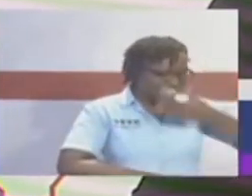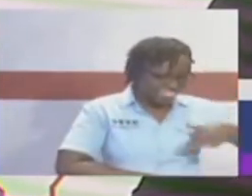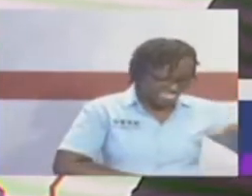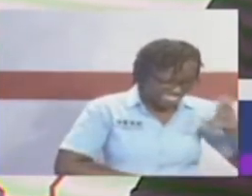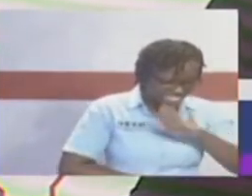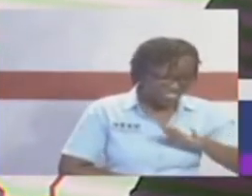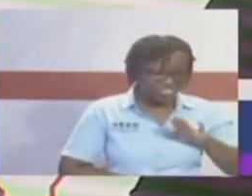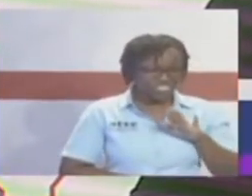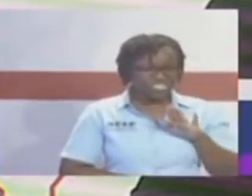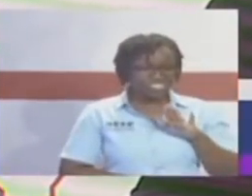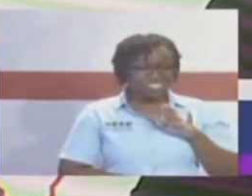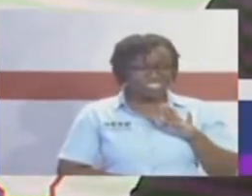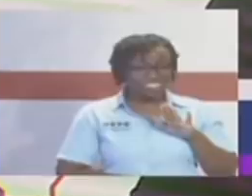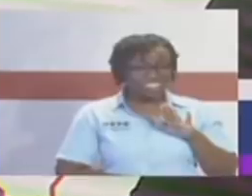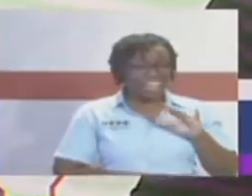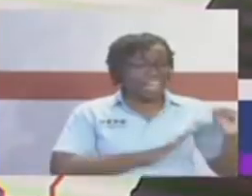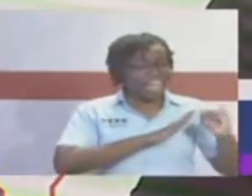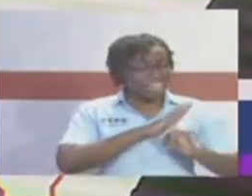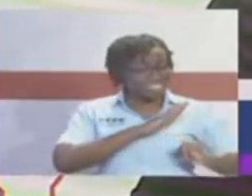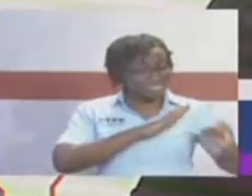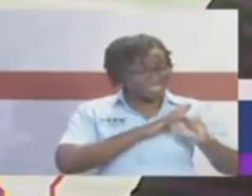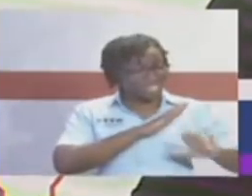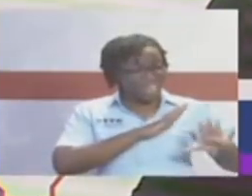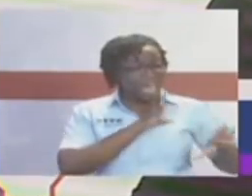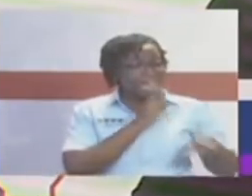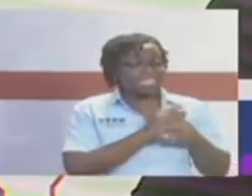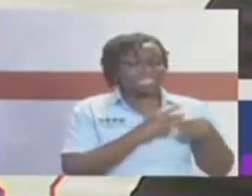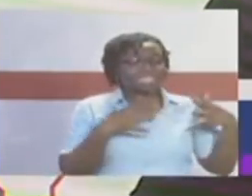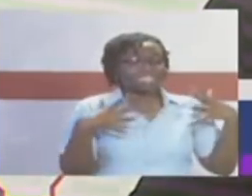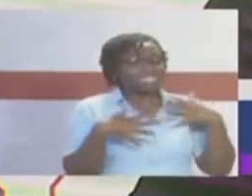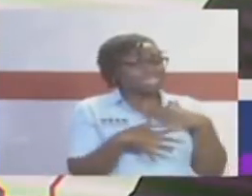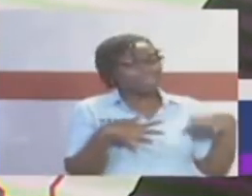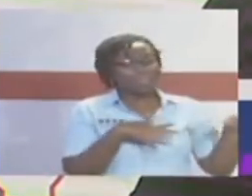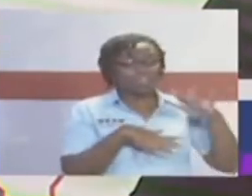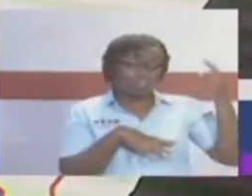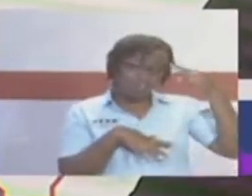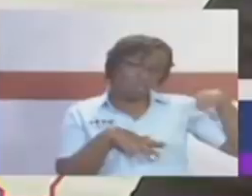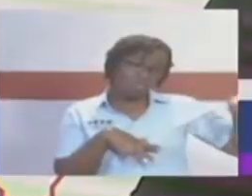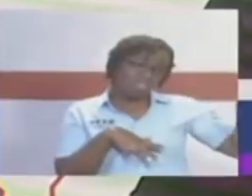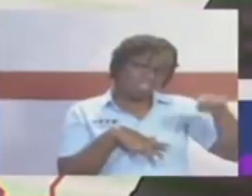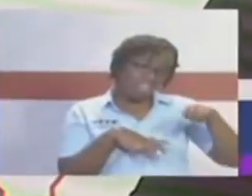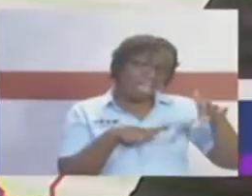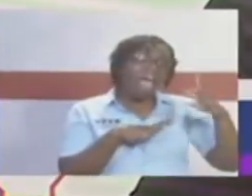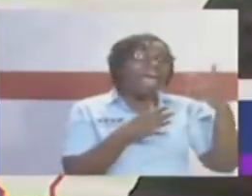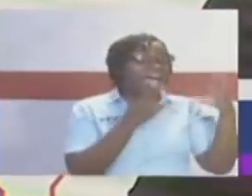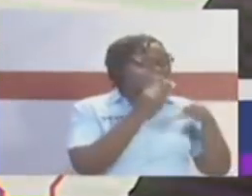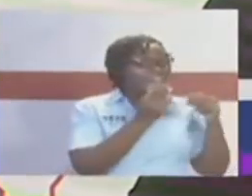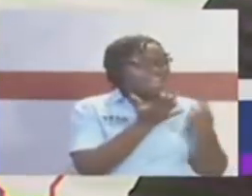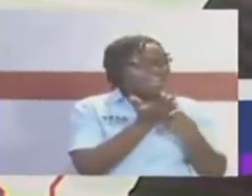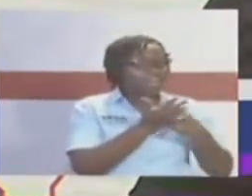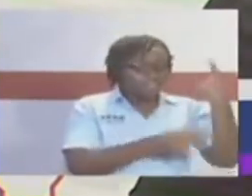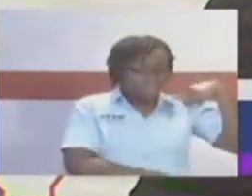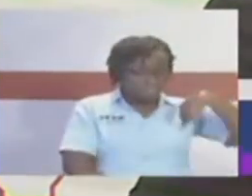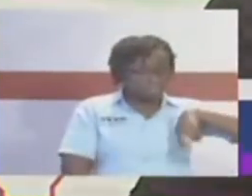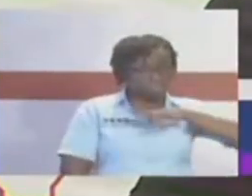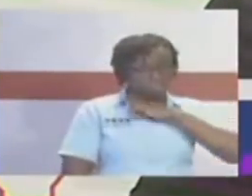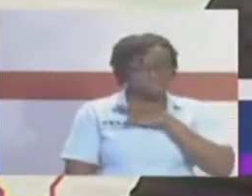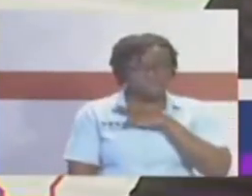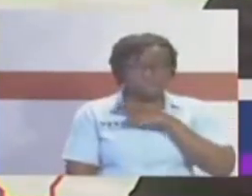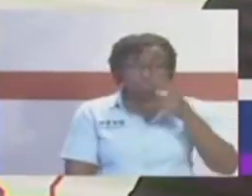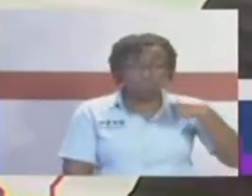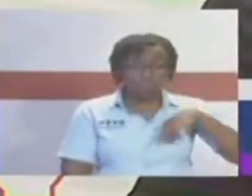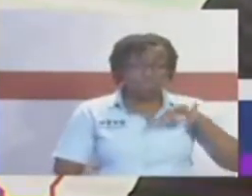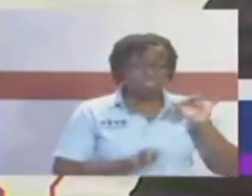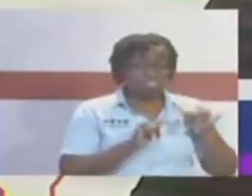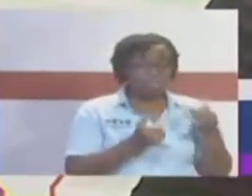depressing place, an isolating place, and a scary place for the patient and sometimes for us. We may spend up to 6